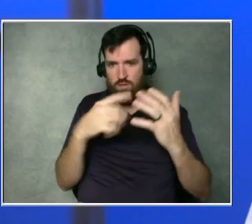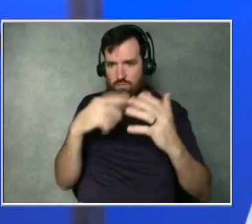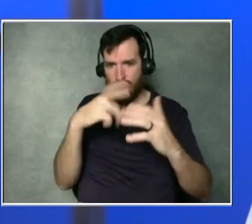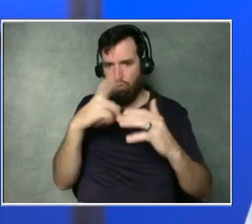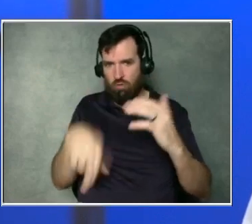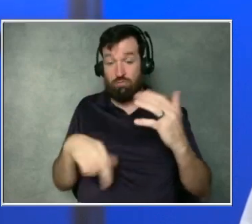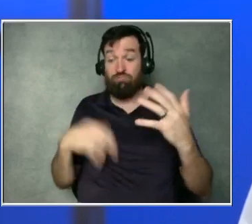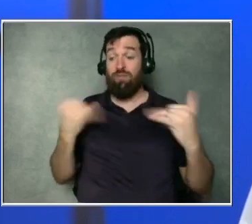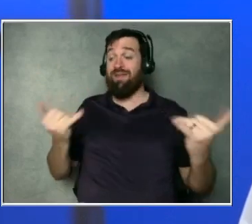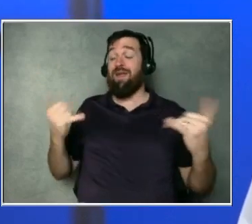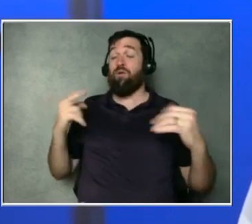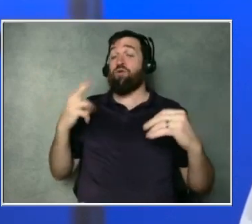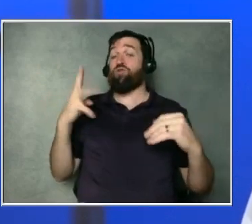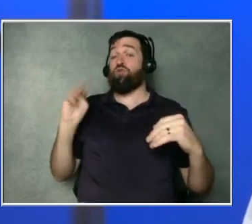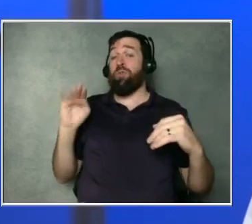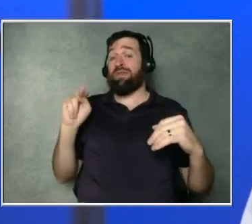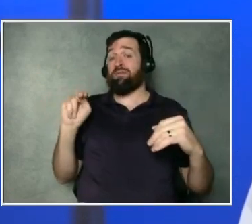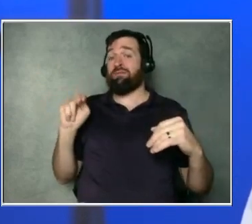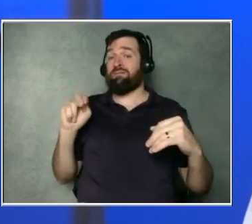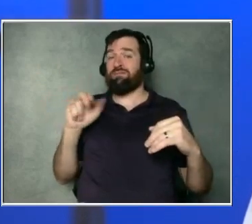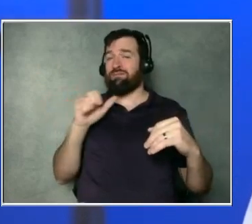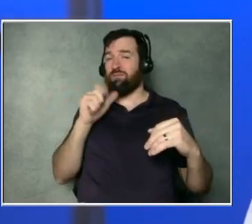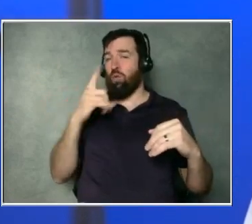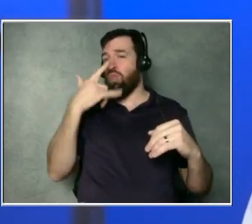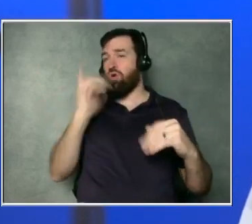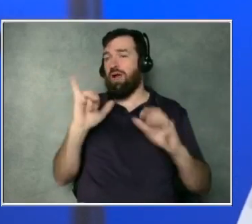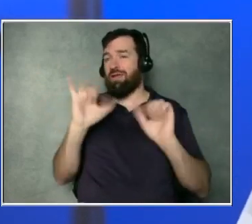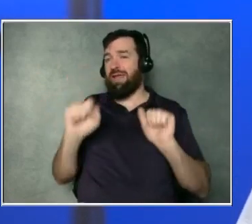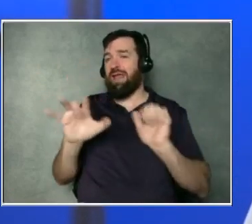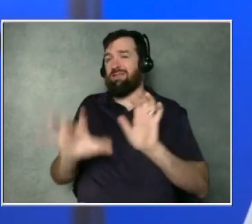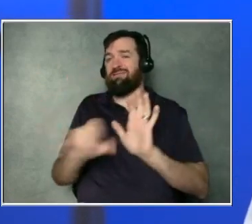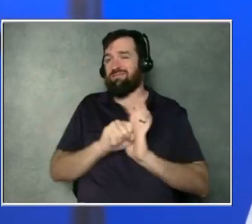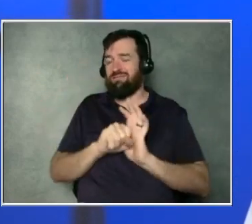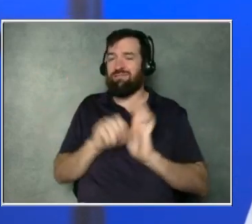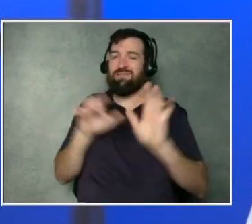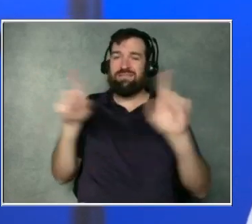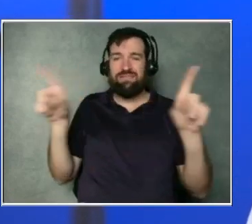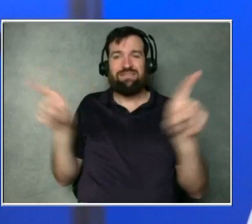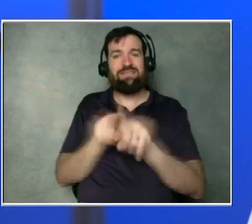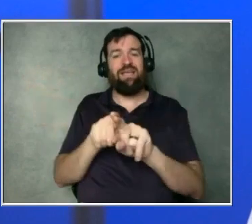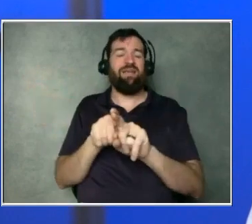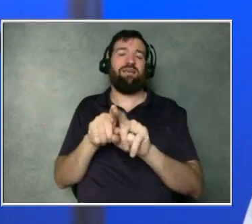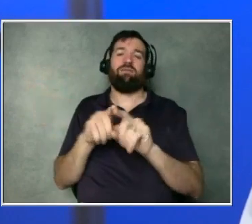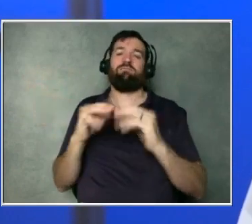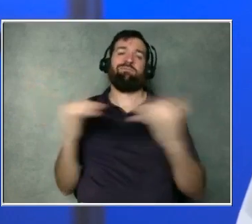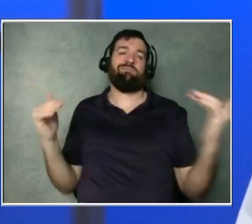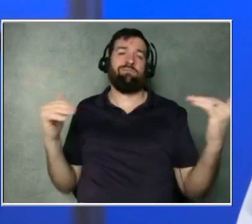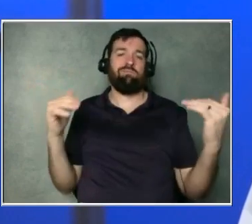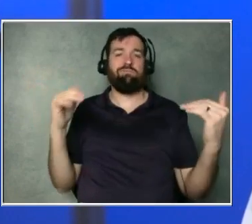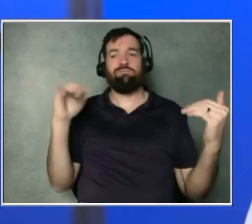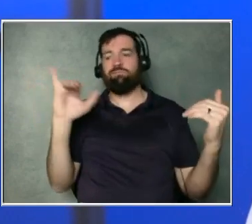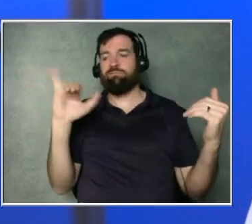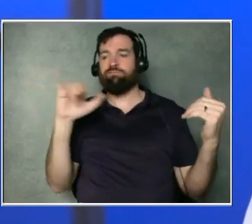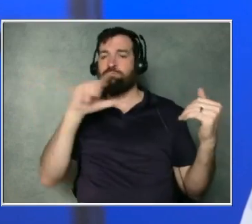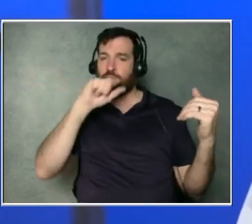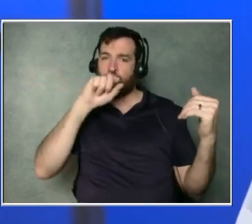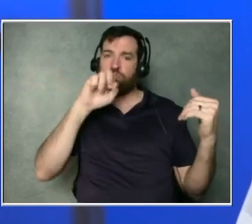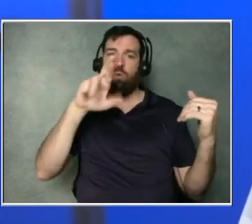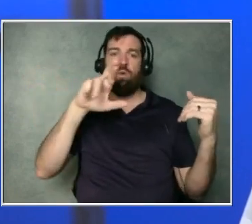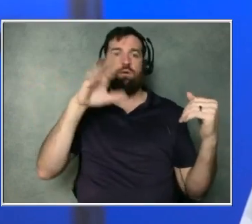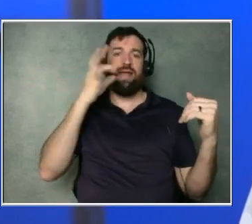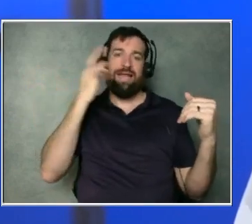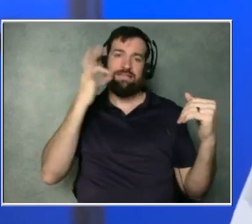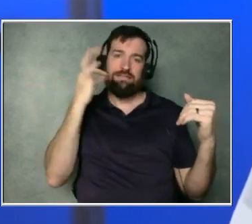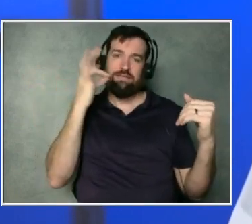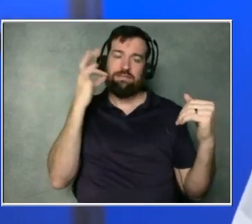humans really don't look to have the receptors in the same preponderance as, say, birds or the cats at